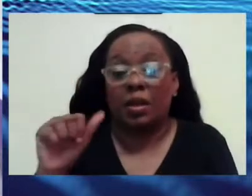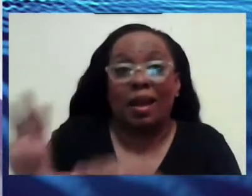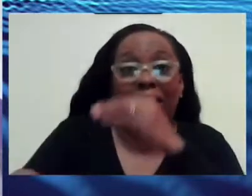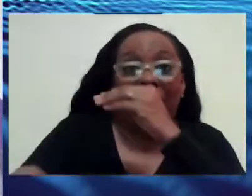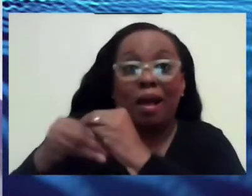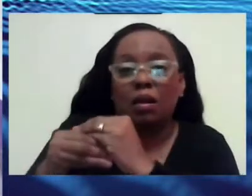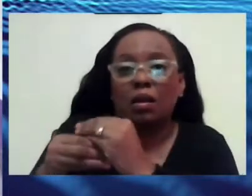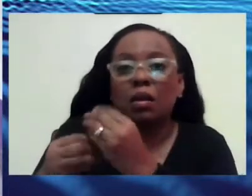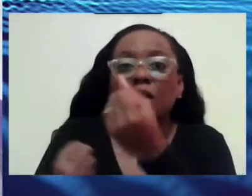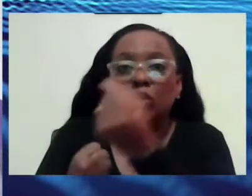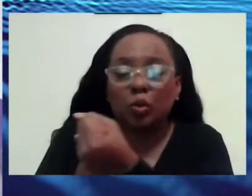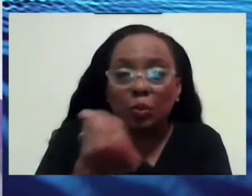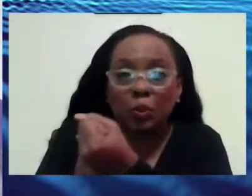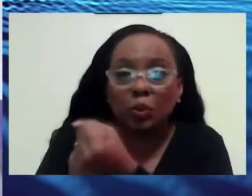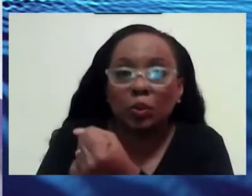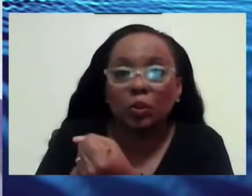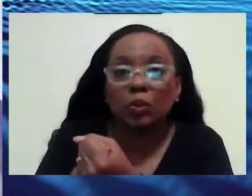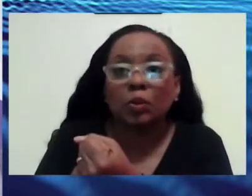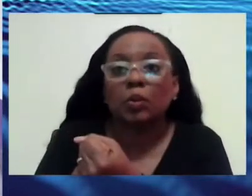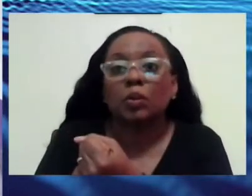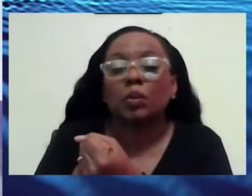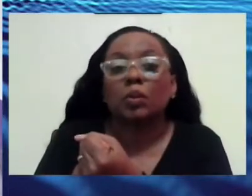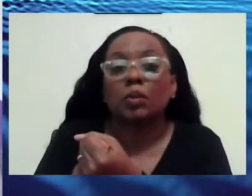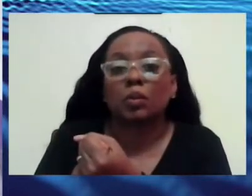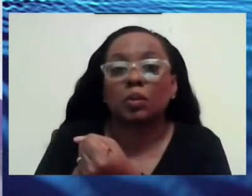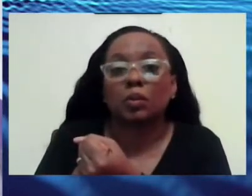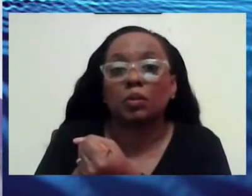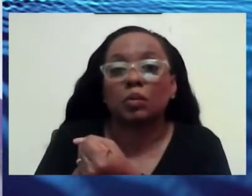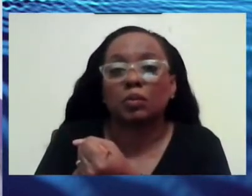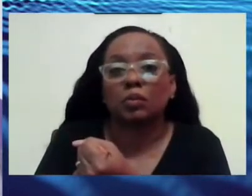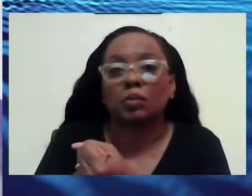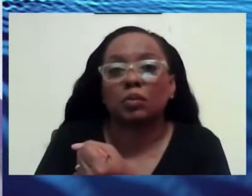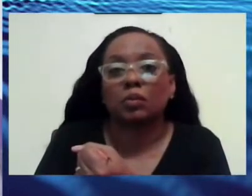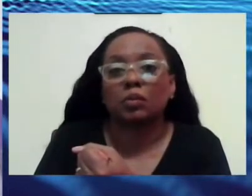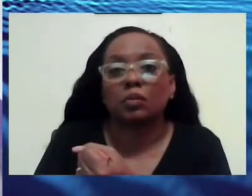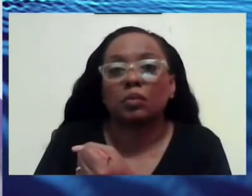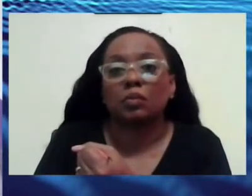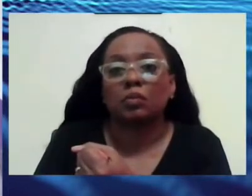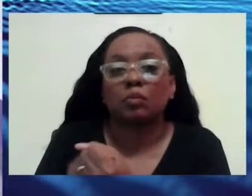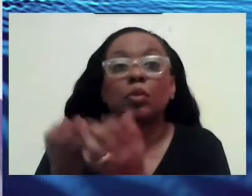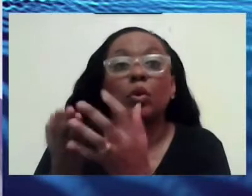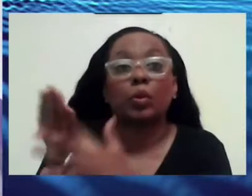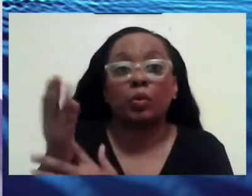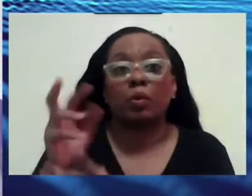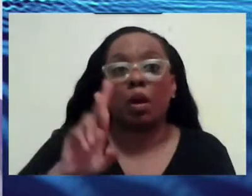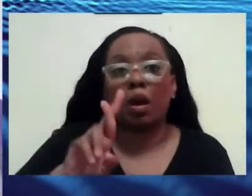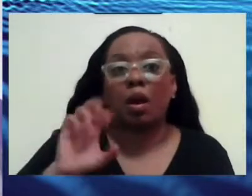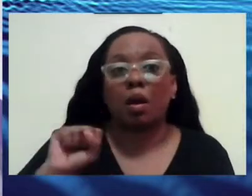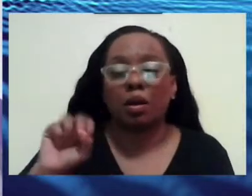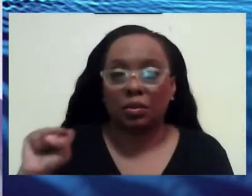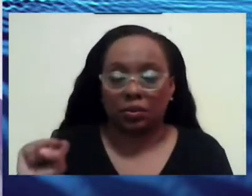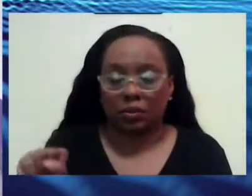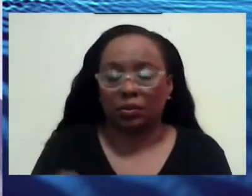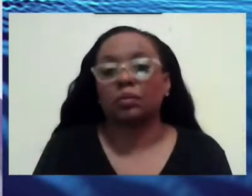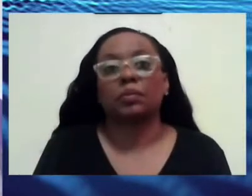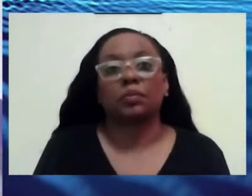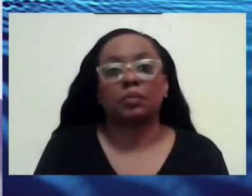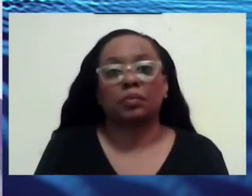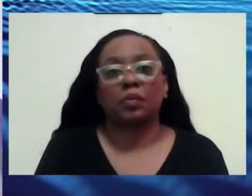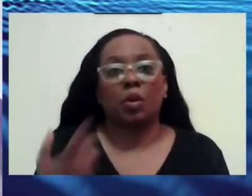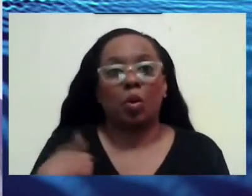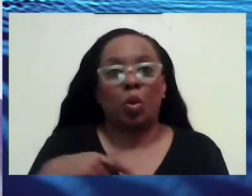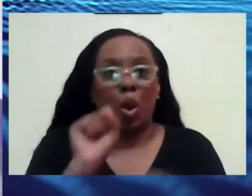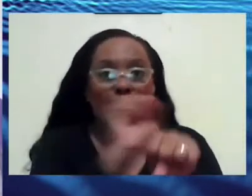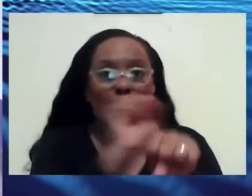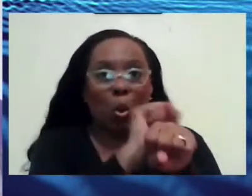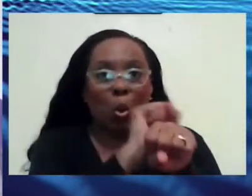assist the police force on the ground will be channeled through the RSS. They do the coordination, and we work